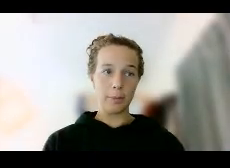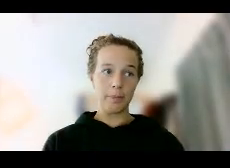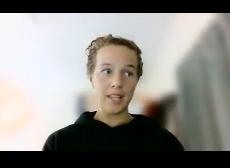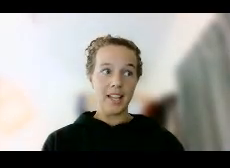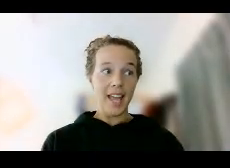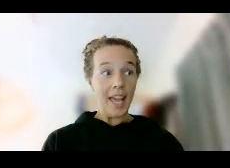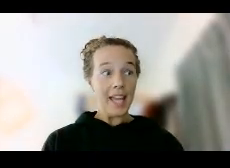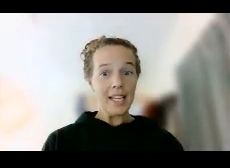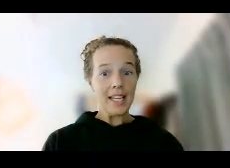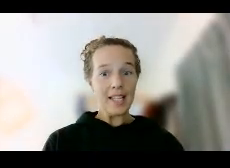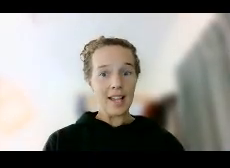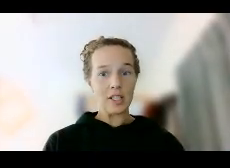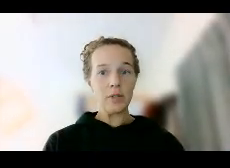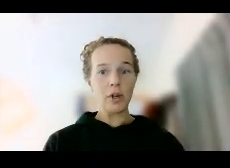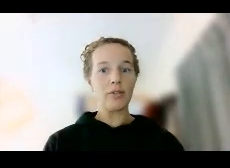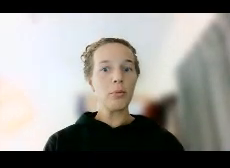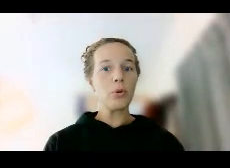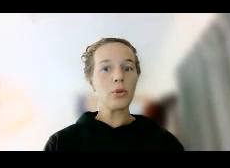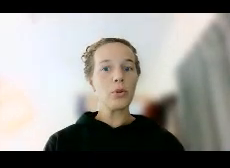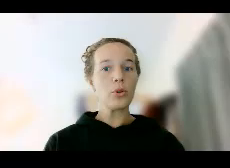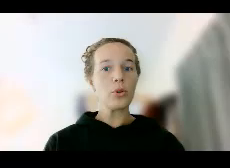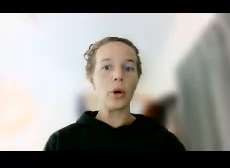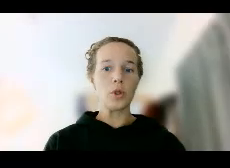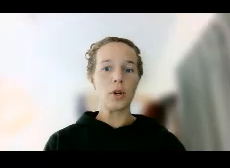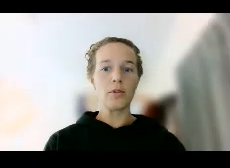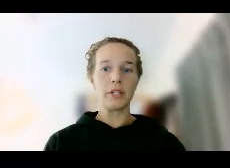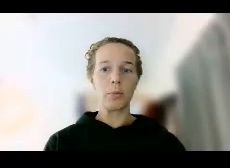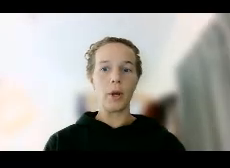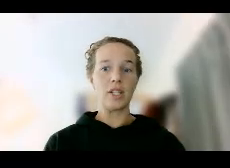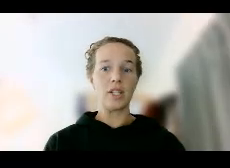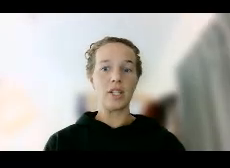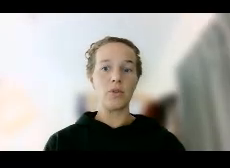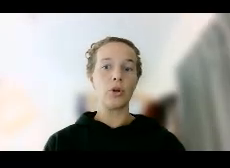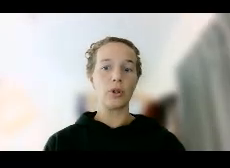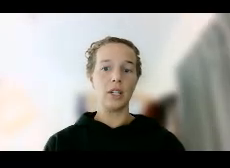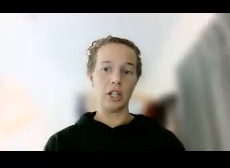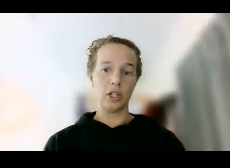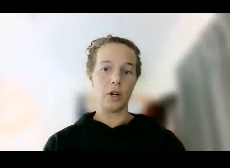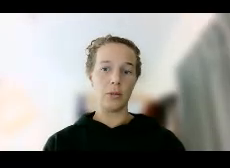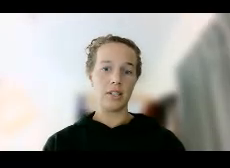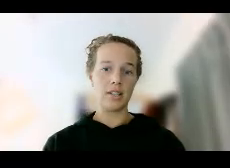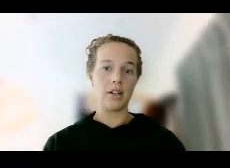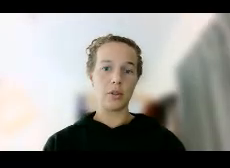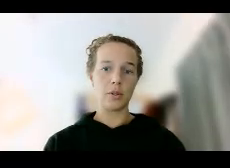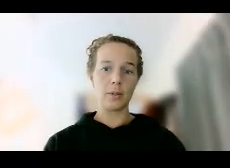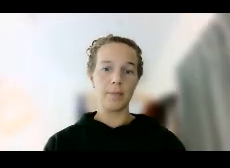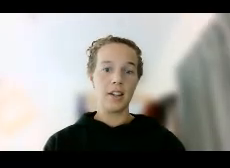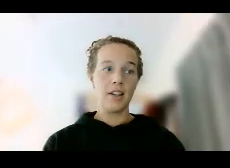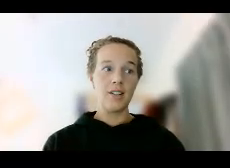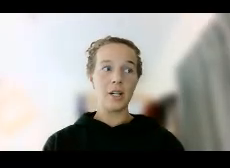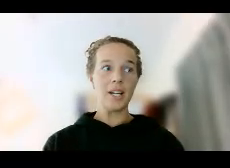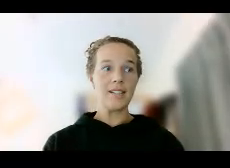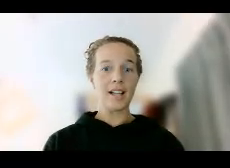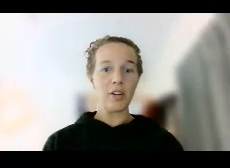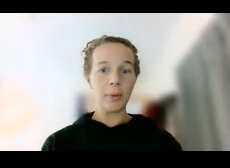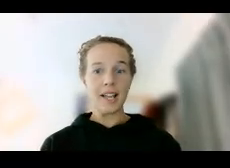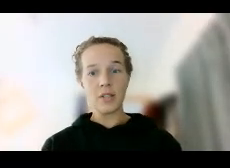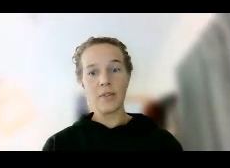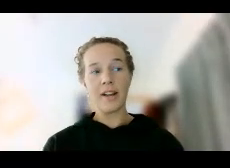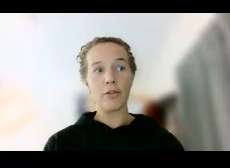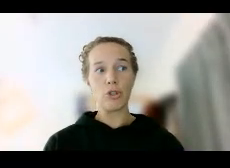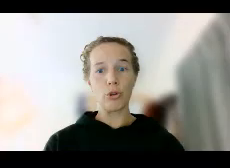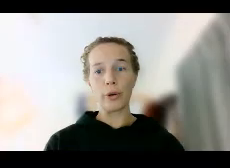sandland spawn. And it's actually one of the most northern surf smelt spawning sites we currently know on the BC coast. So it's the